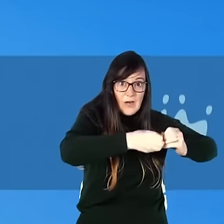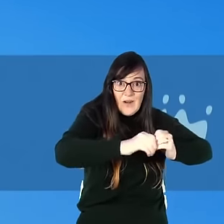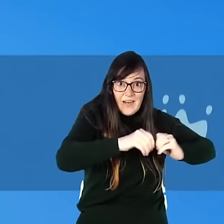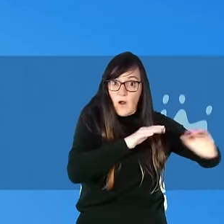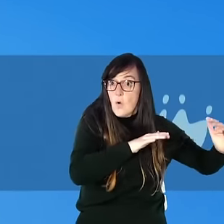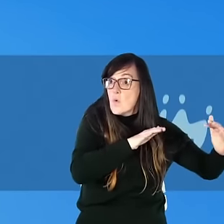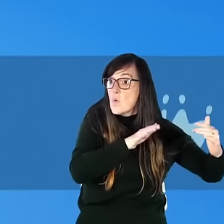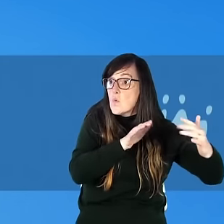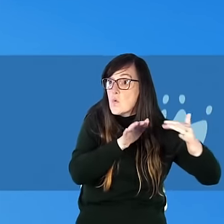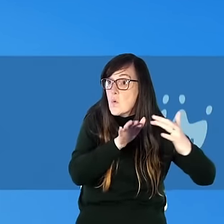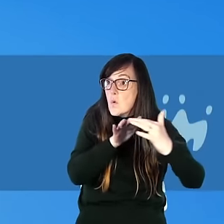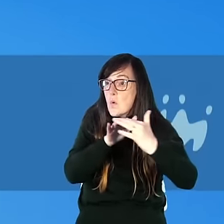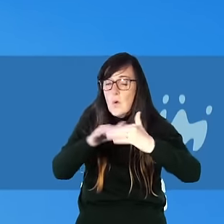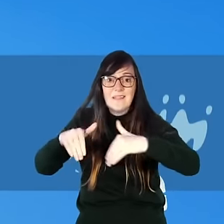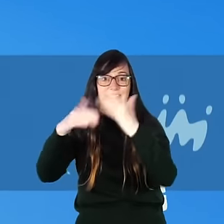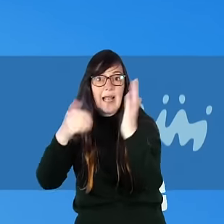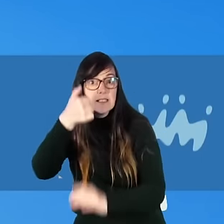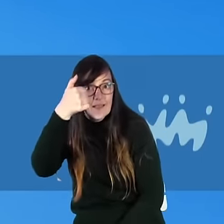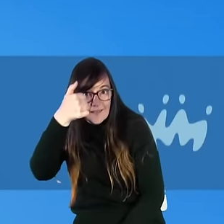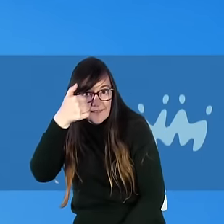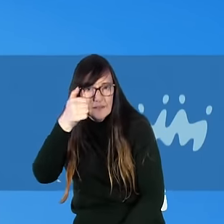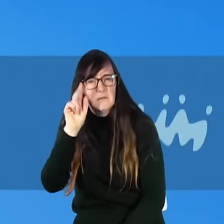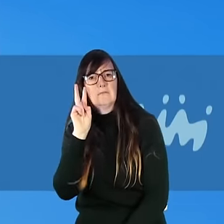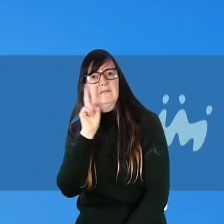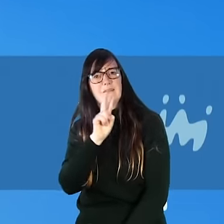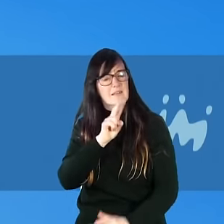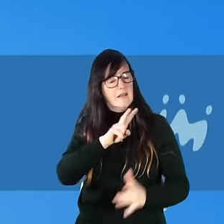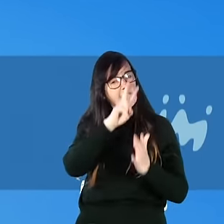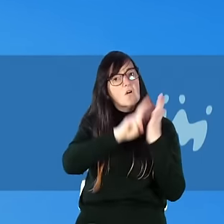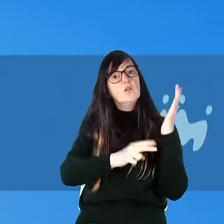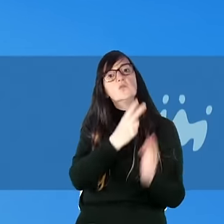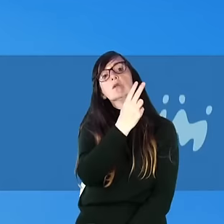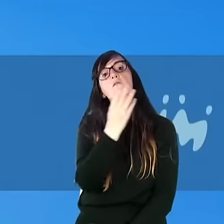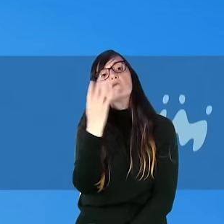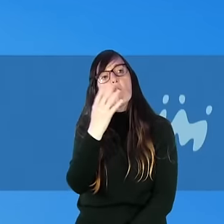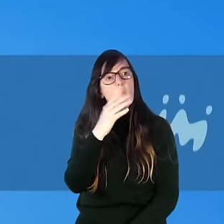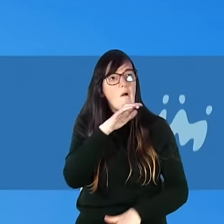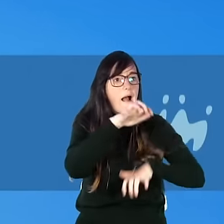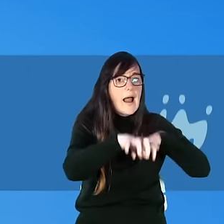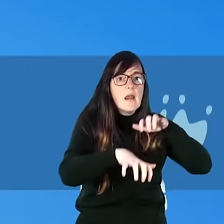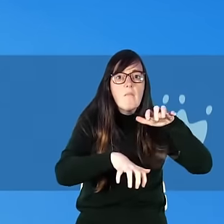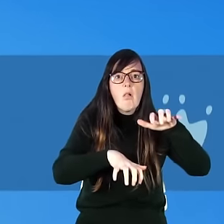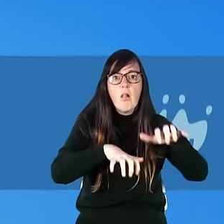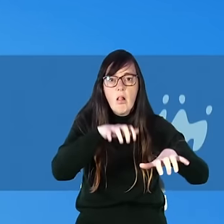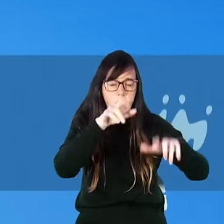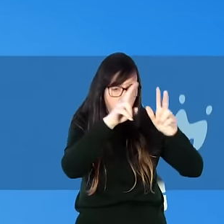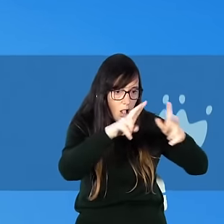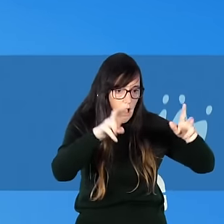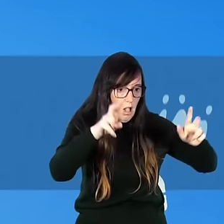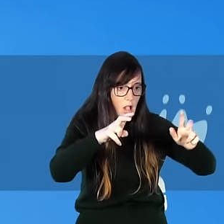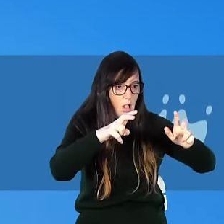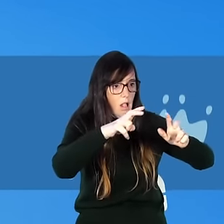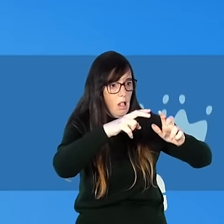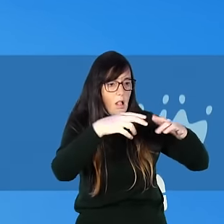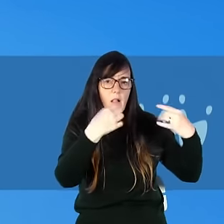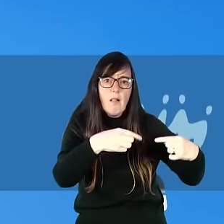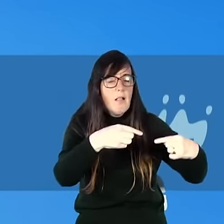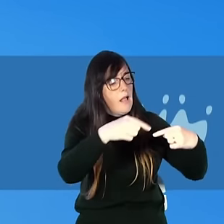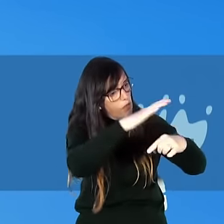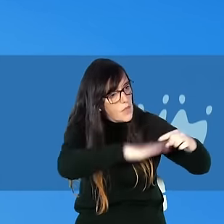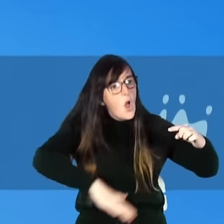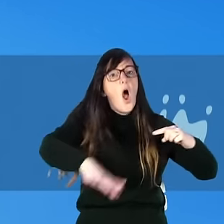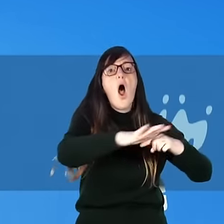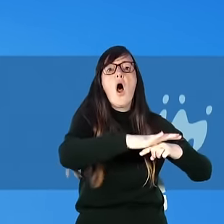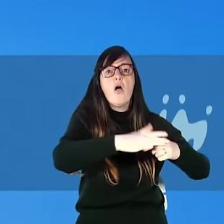You'll notice when the animals are created, we read in verse 24, "Let the earth produce living creatures." It's